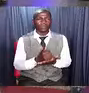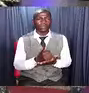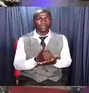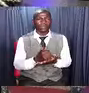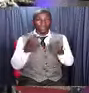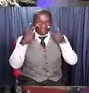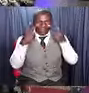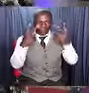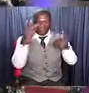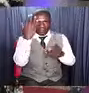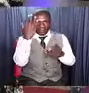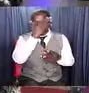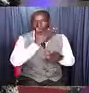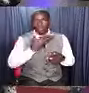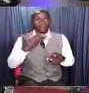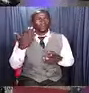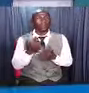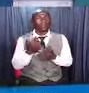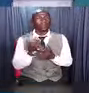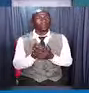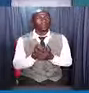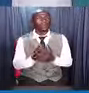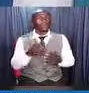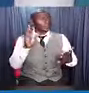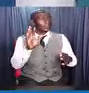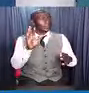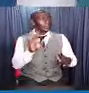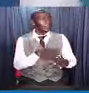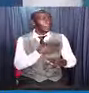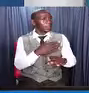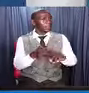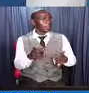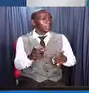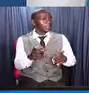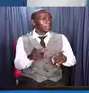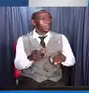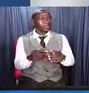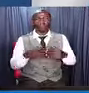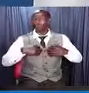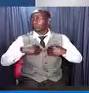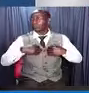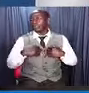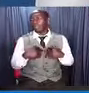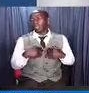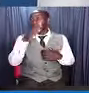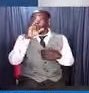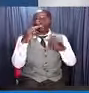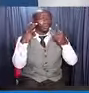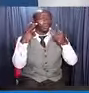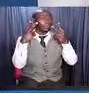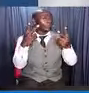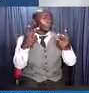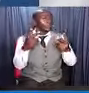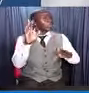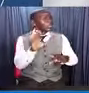nyuso zenu. That's why I've looked at your faces. Naimba lakini you're singing while so down. Mungu anaangalia watu hapa. And God is looking at